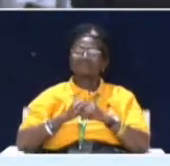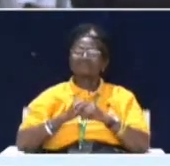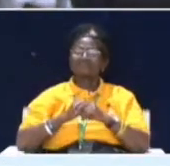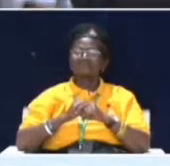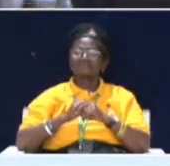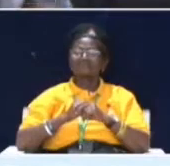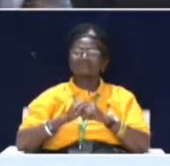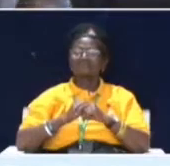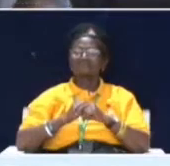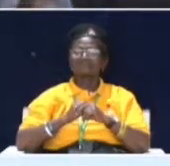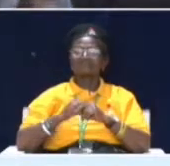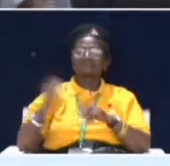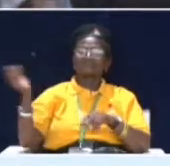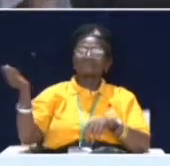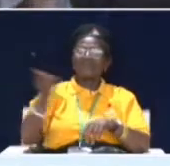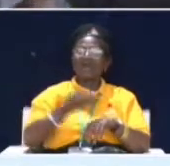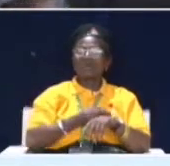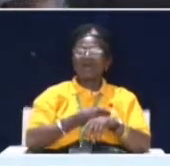Our